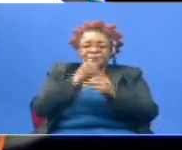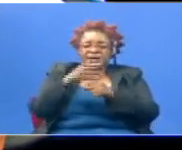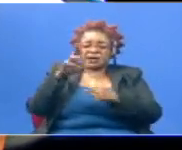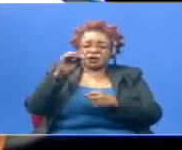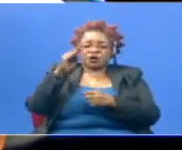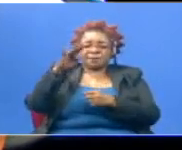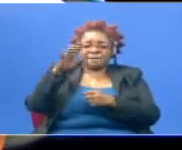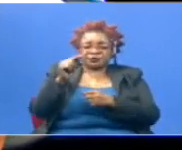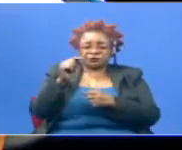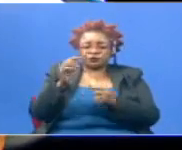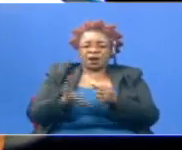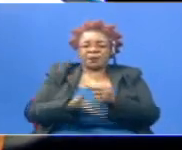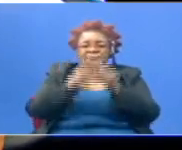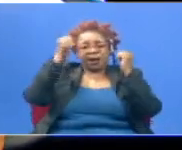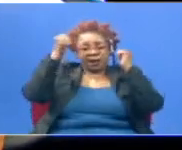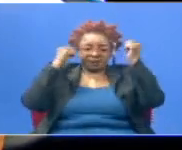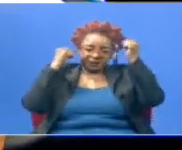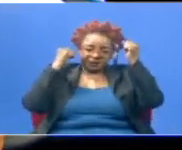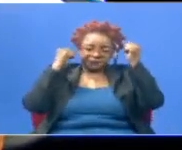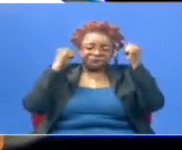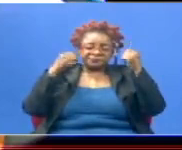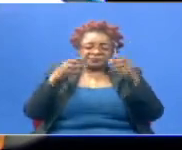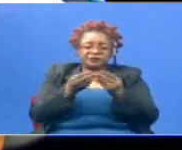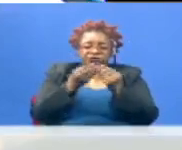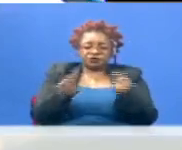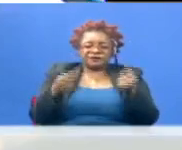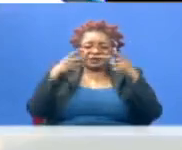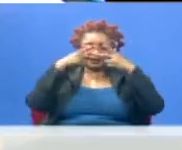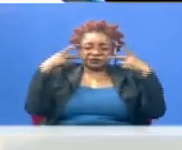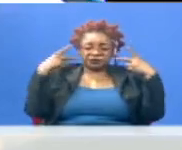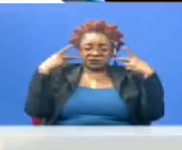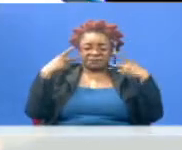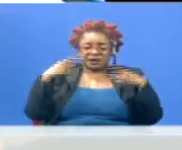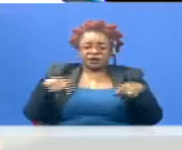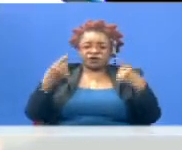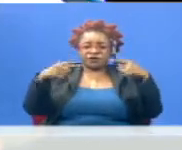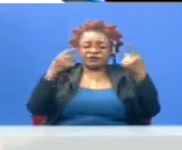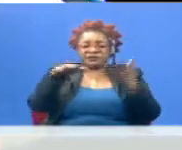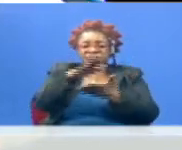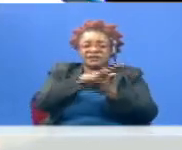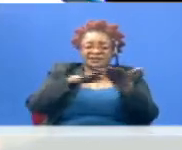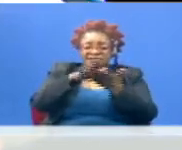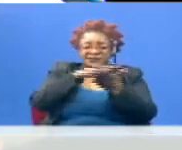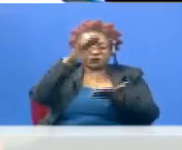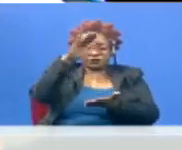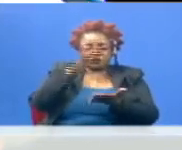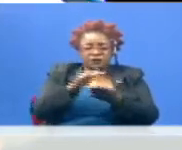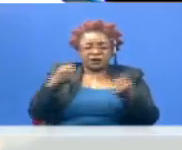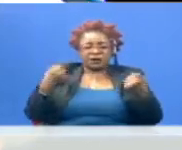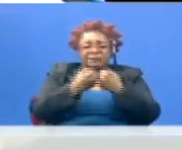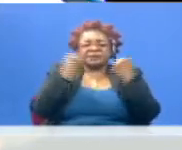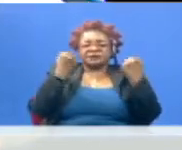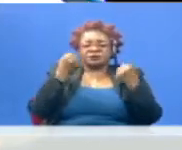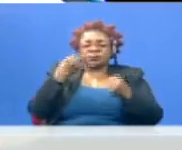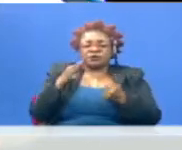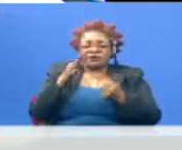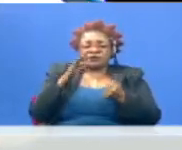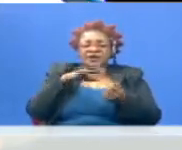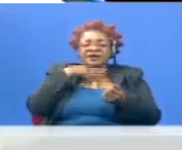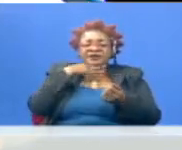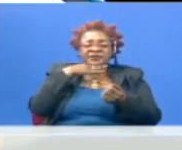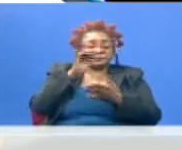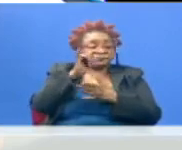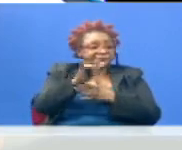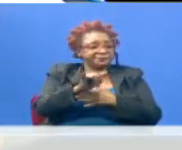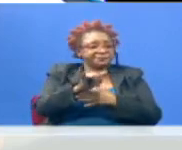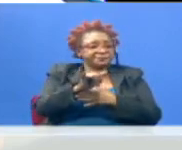military officers in countering terrorism in conflict-prone areas and reducing the impact of casualties on the front lines.